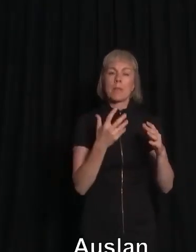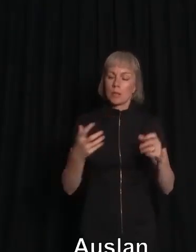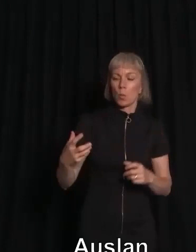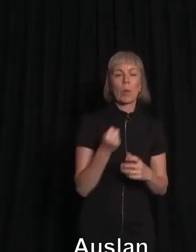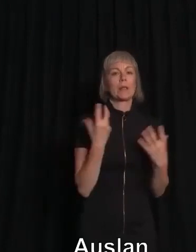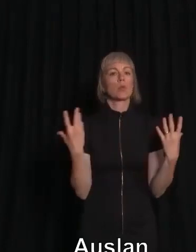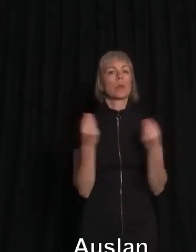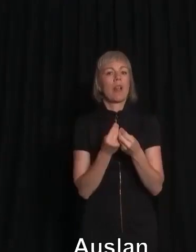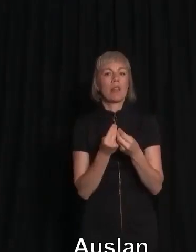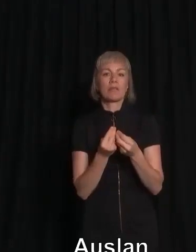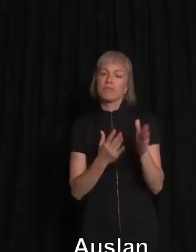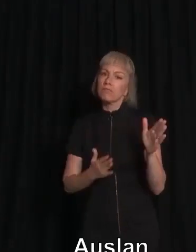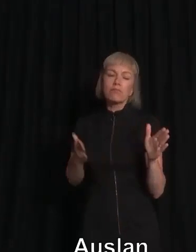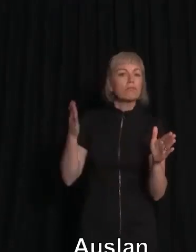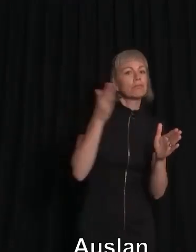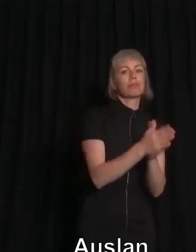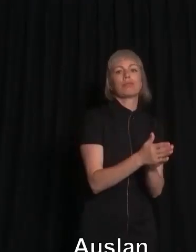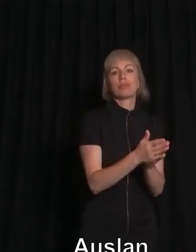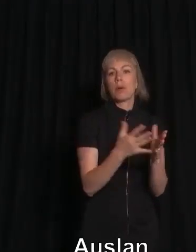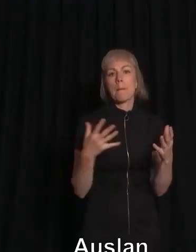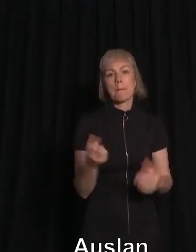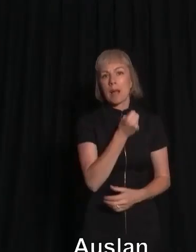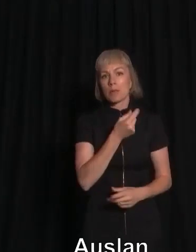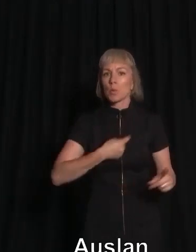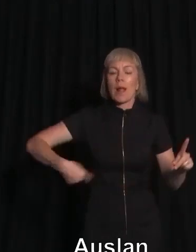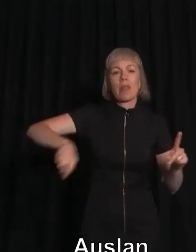together, and that makes it really difficult.